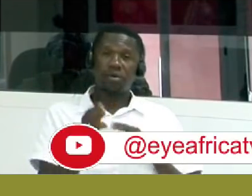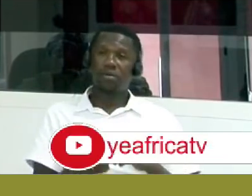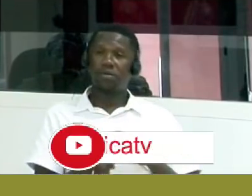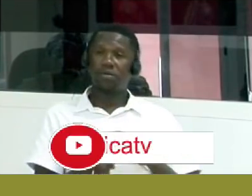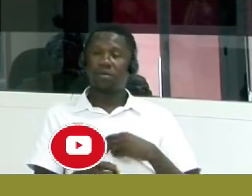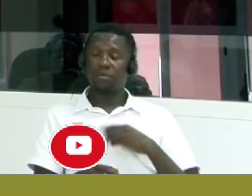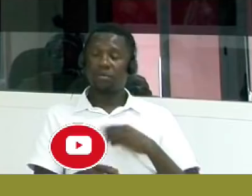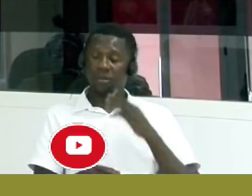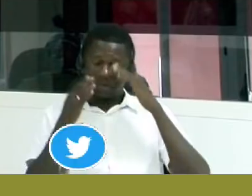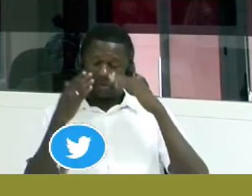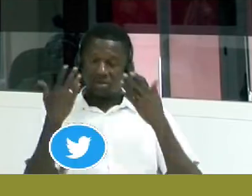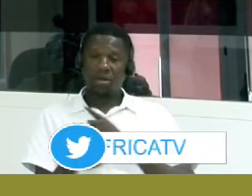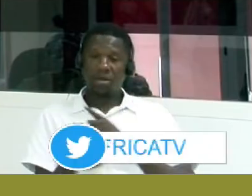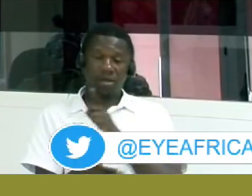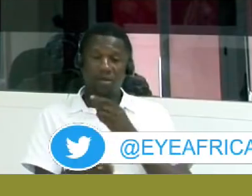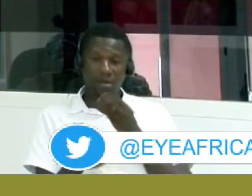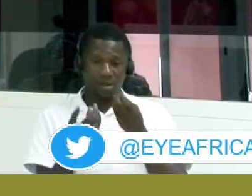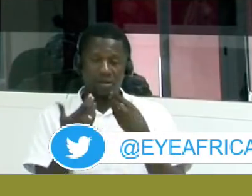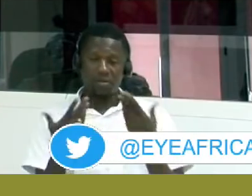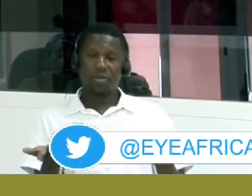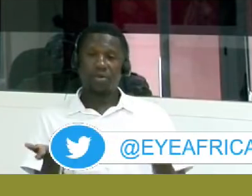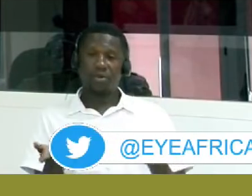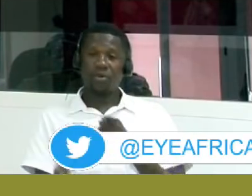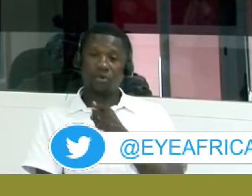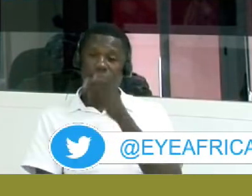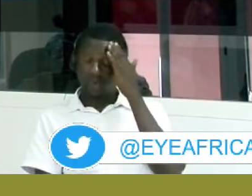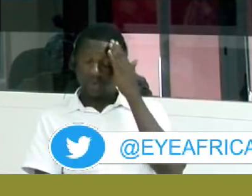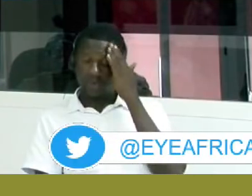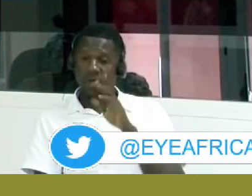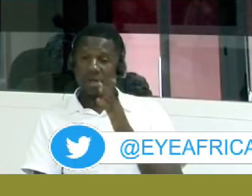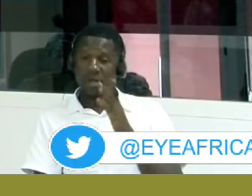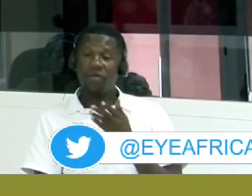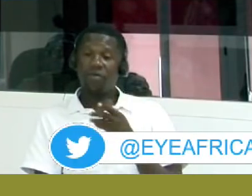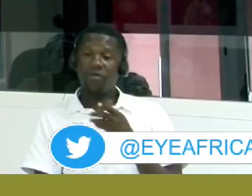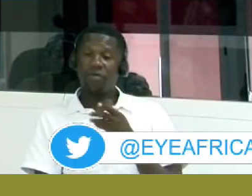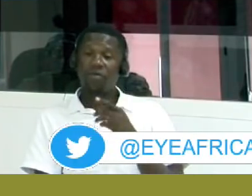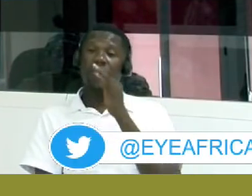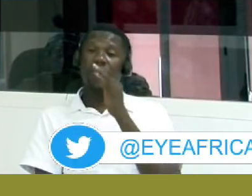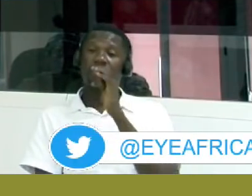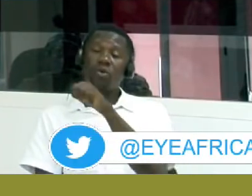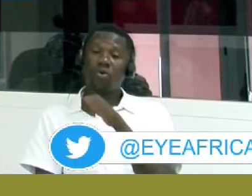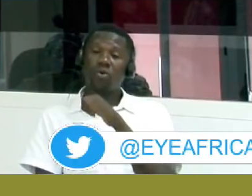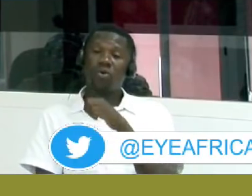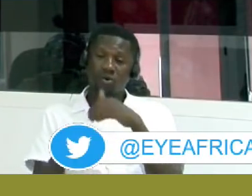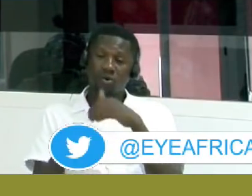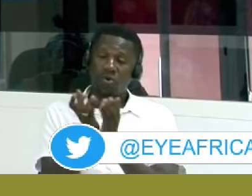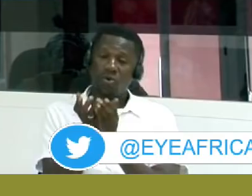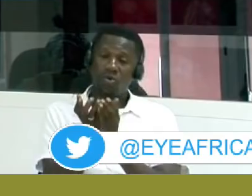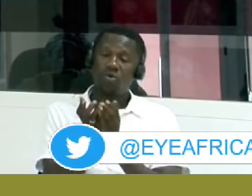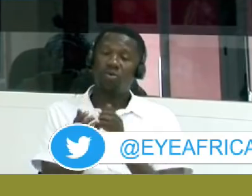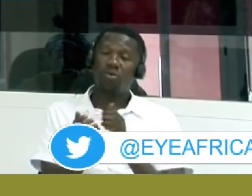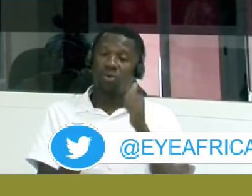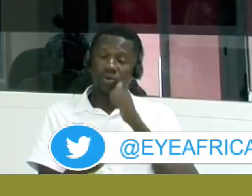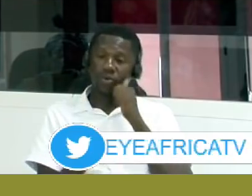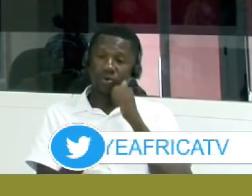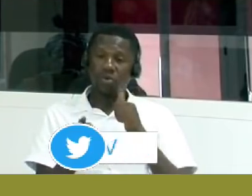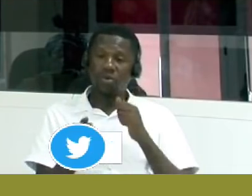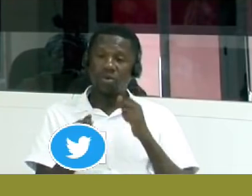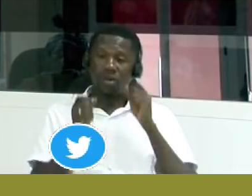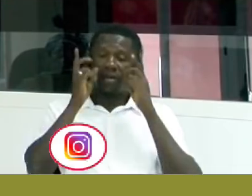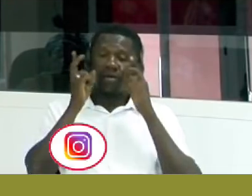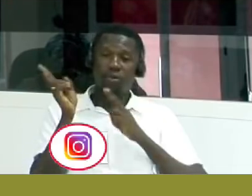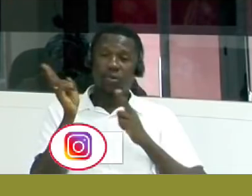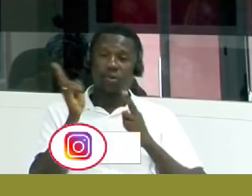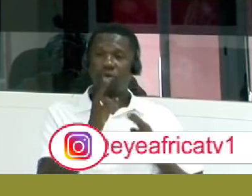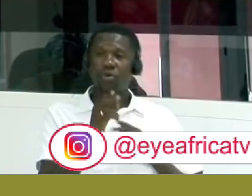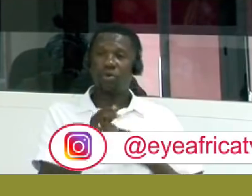me. Do you know whether, in fact, your forces used live ammunition? That's what I'm saying, counsel. The question